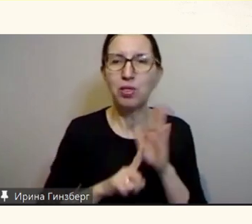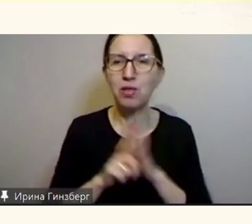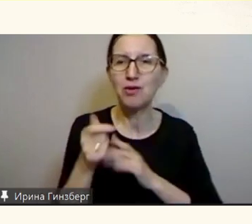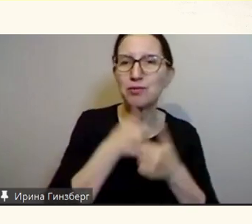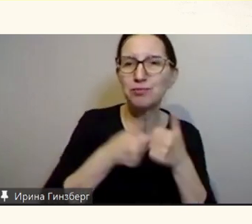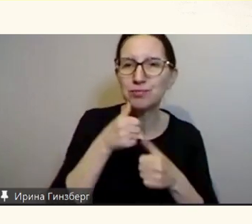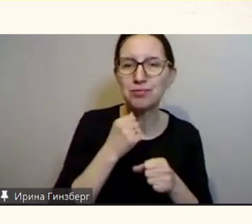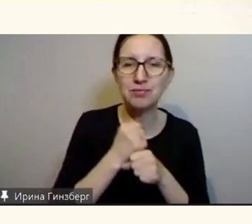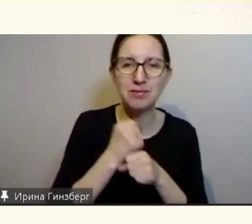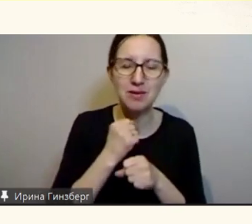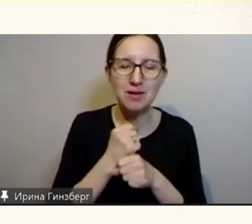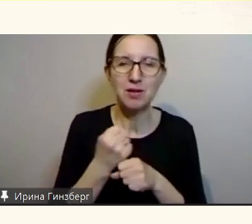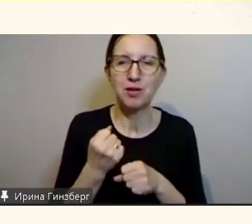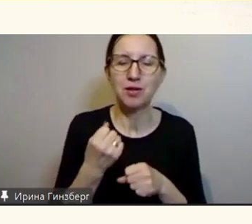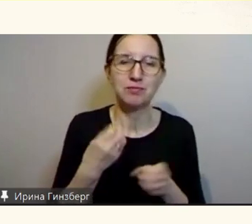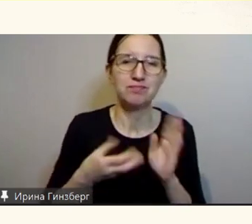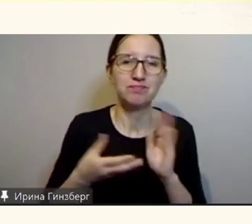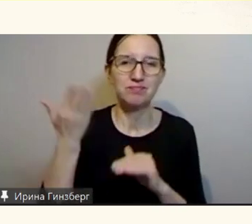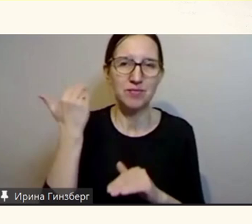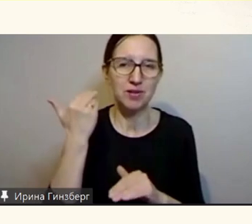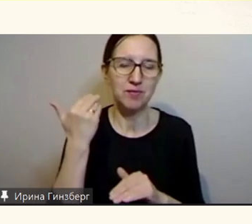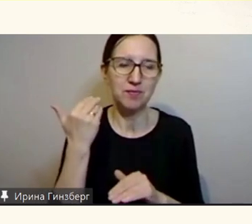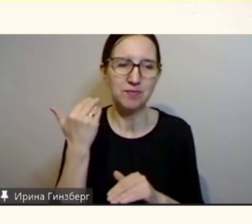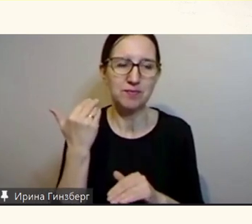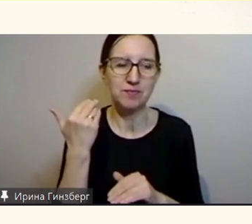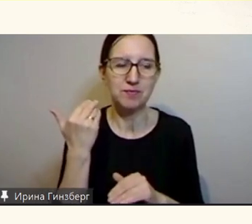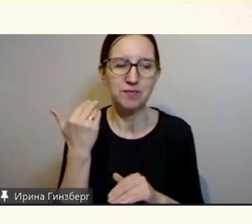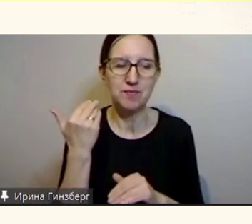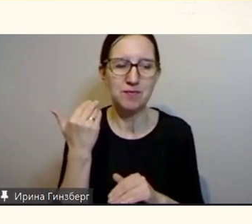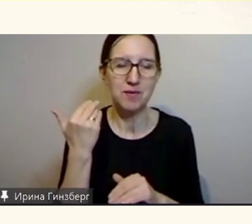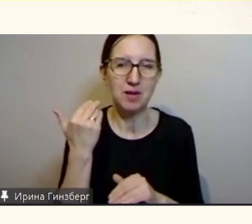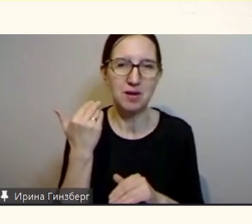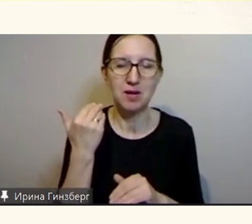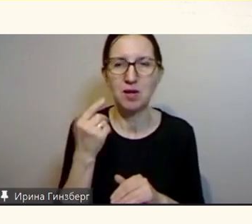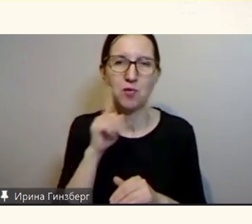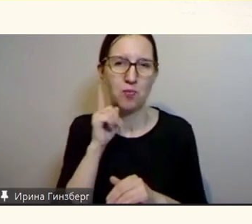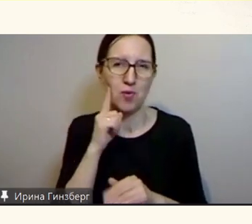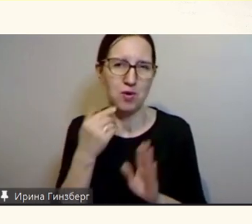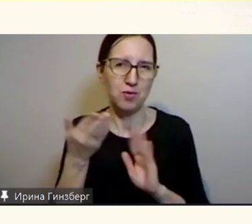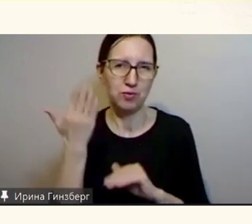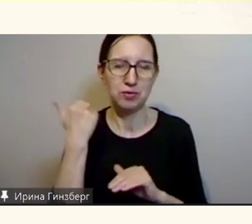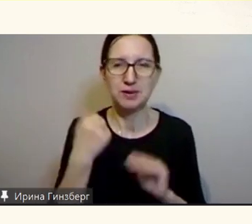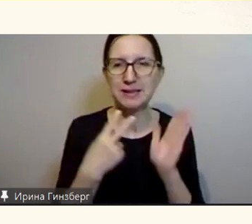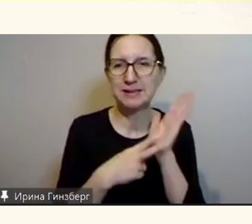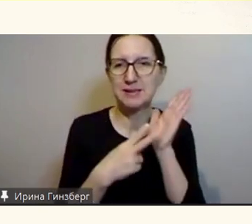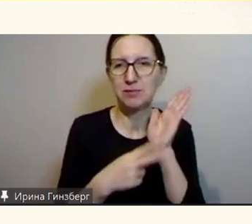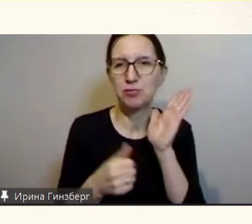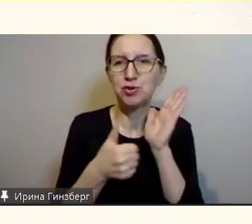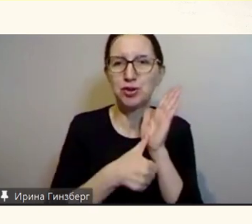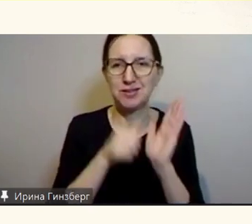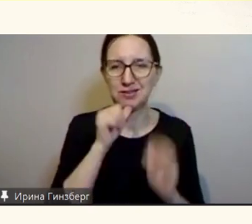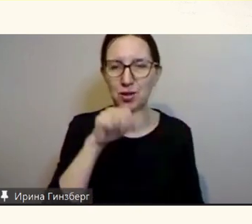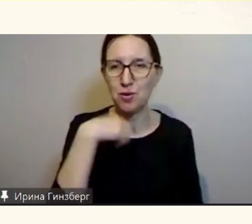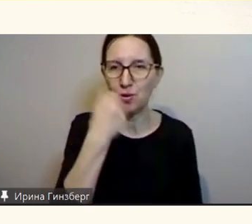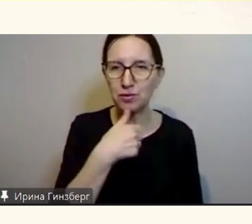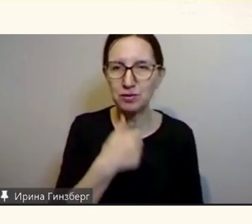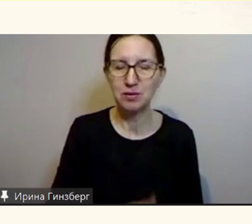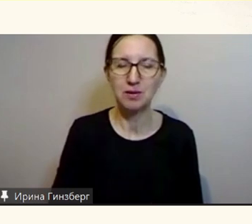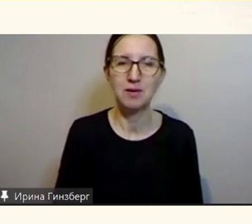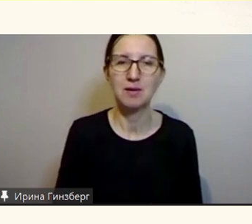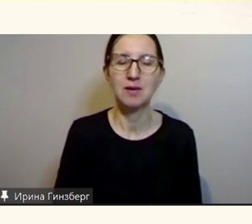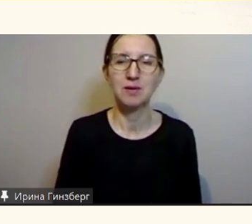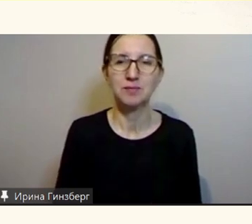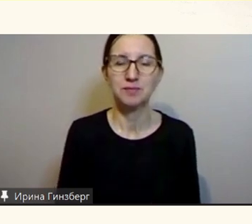1976, he made a piece called Truth Through Mass Individuation. And he was editing it at